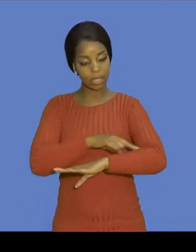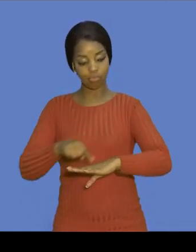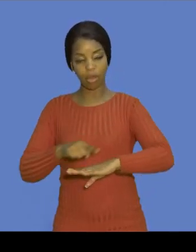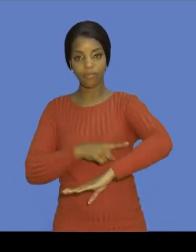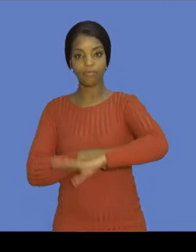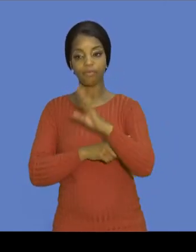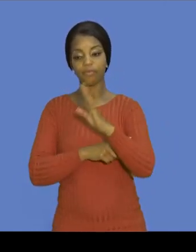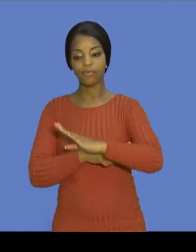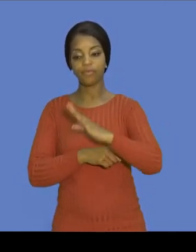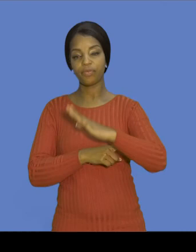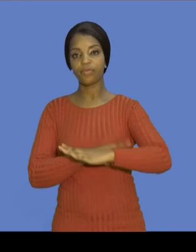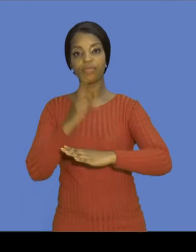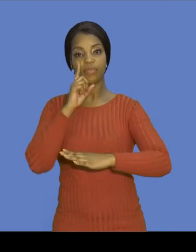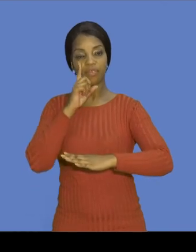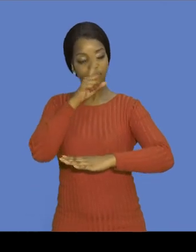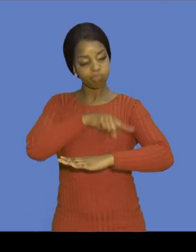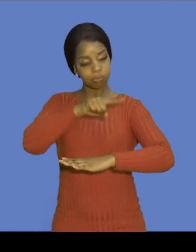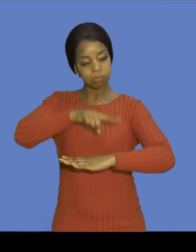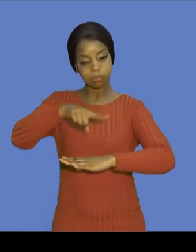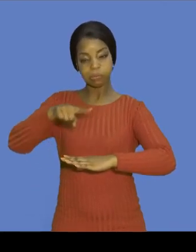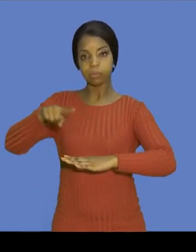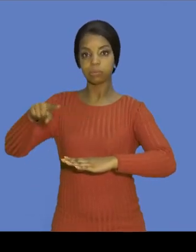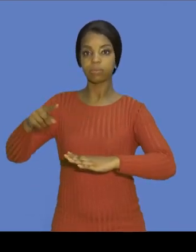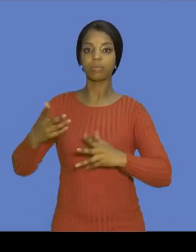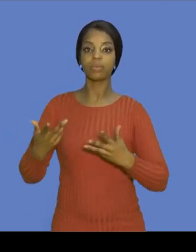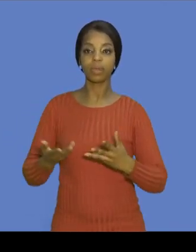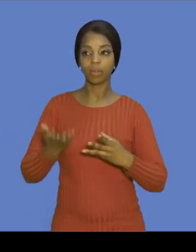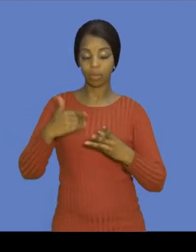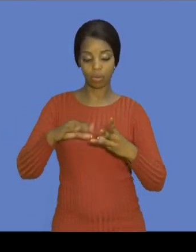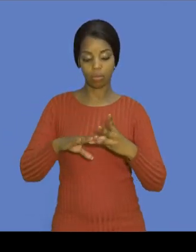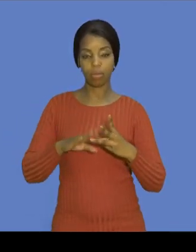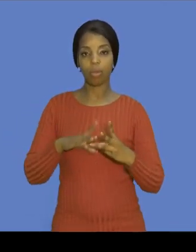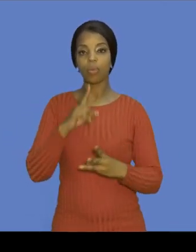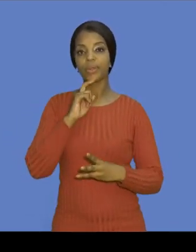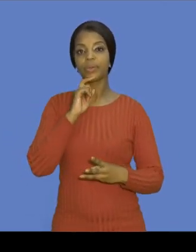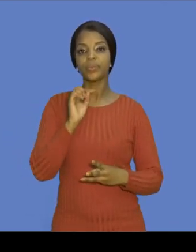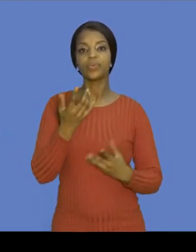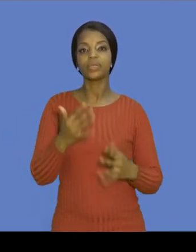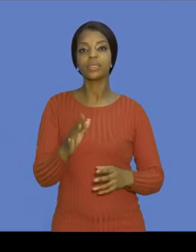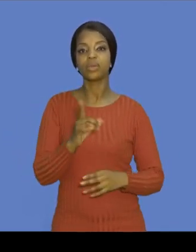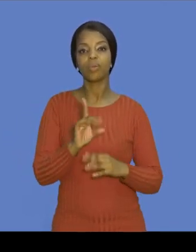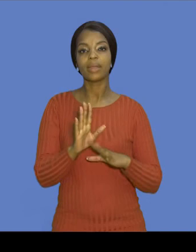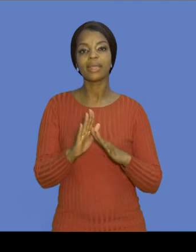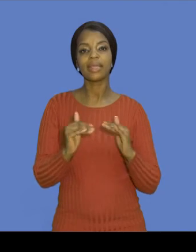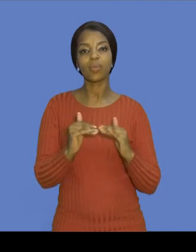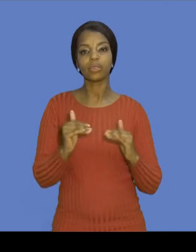growth. We used equations, and then our context was on society. Remember, a